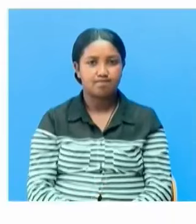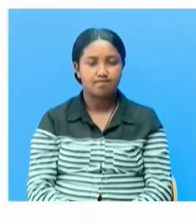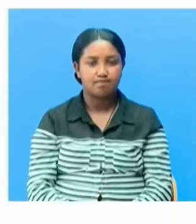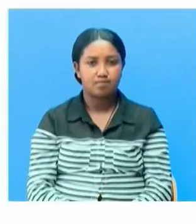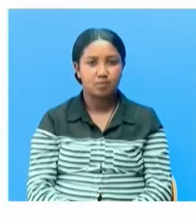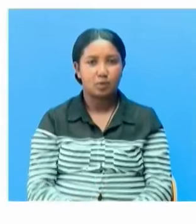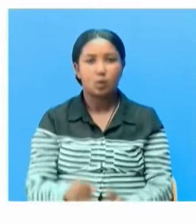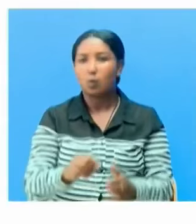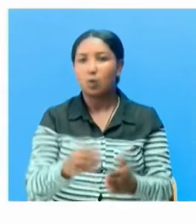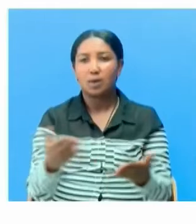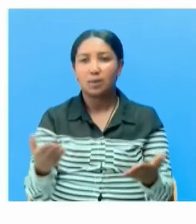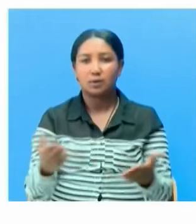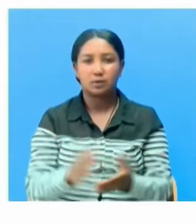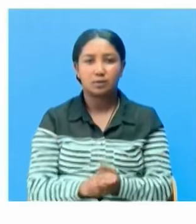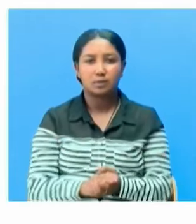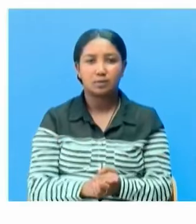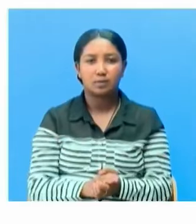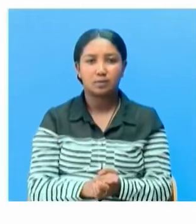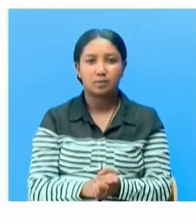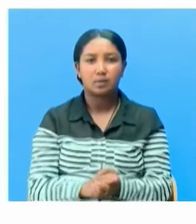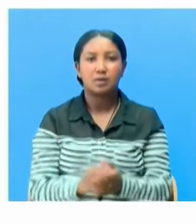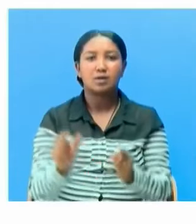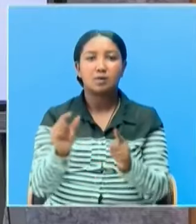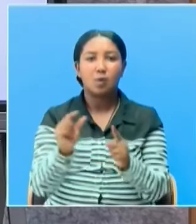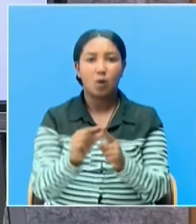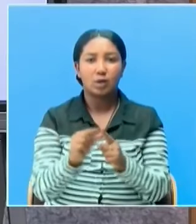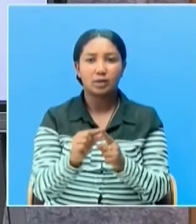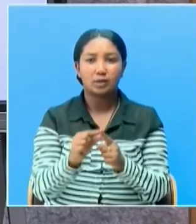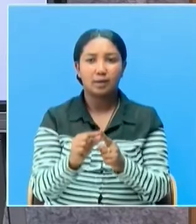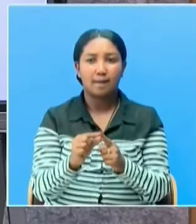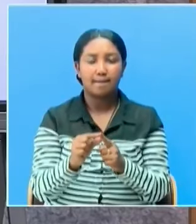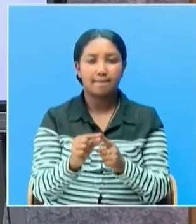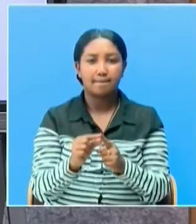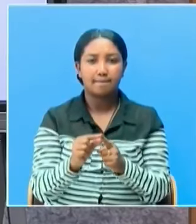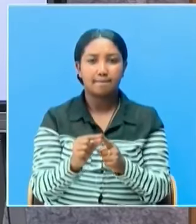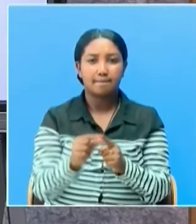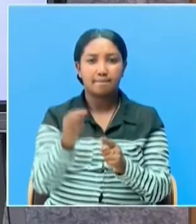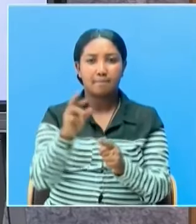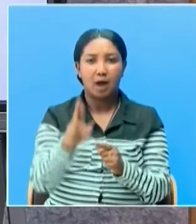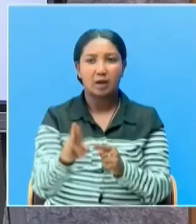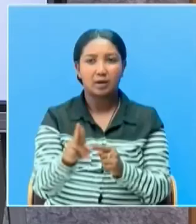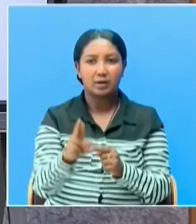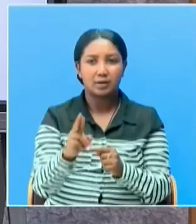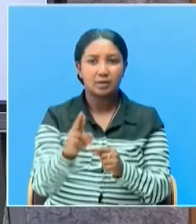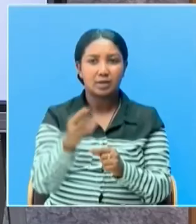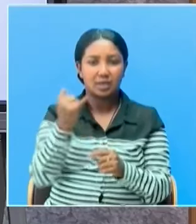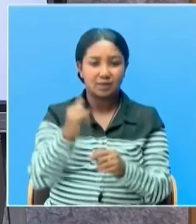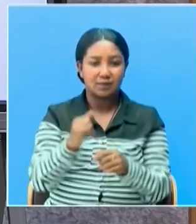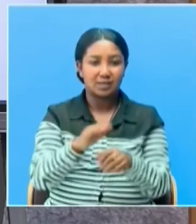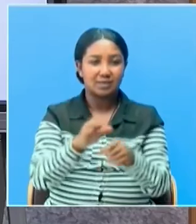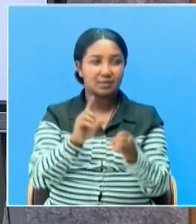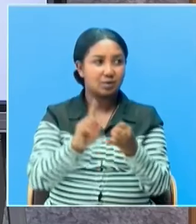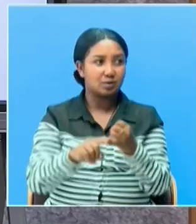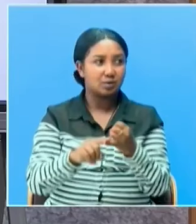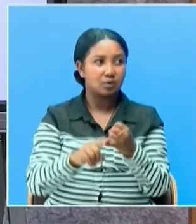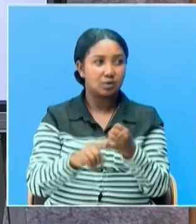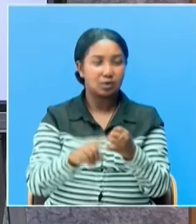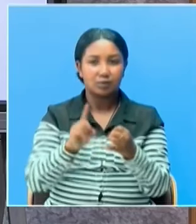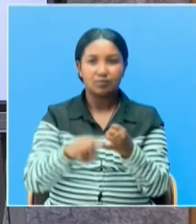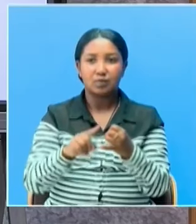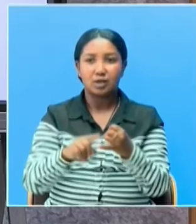What about the word R? If it is ended